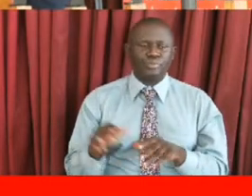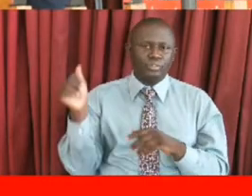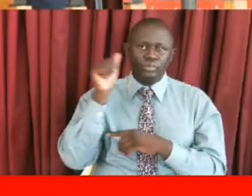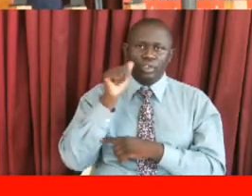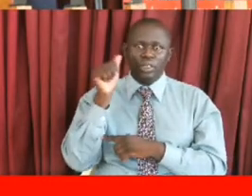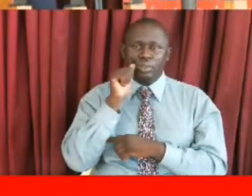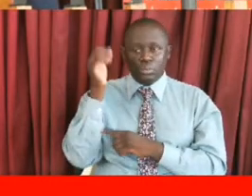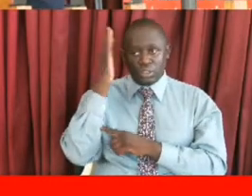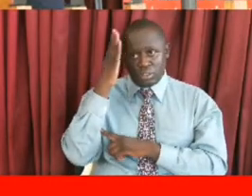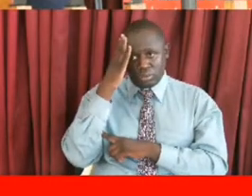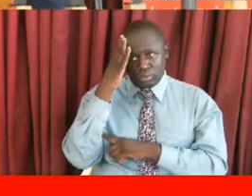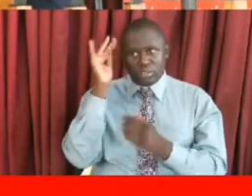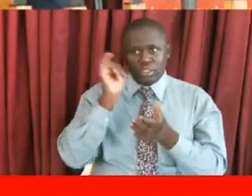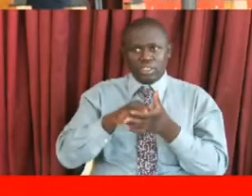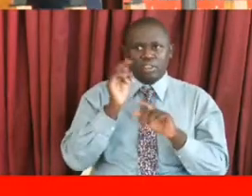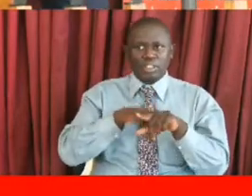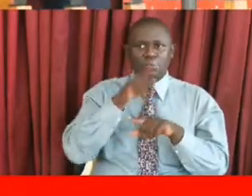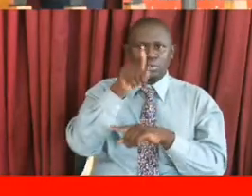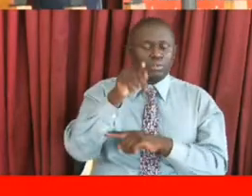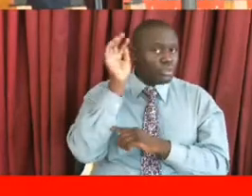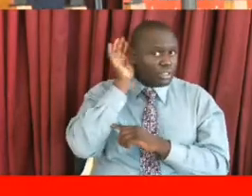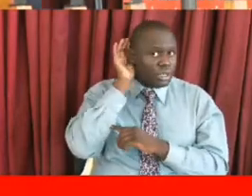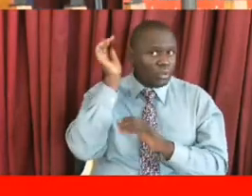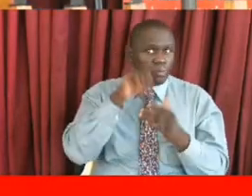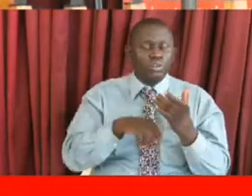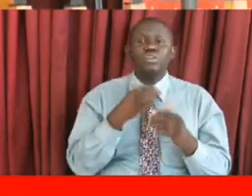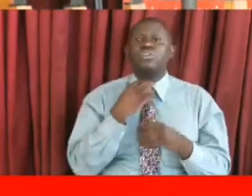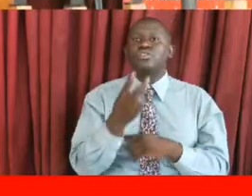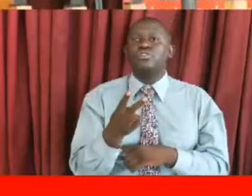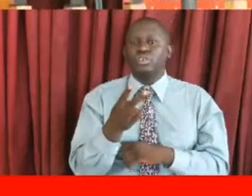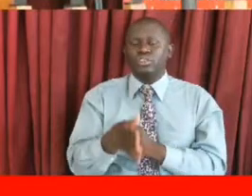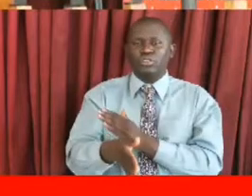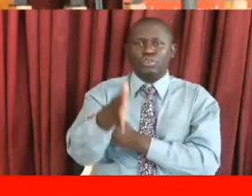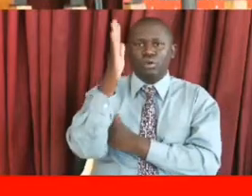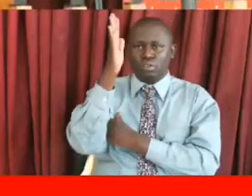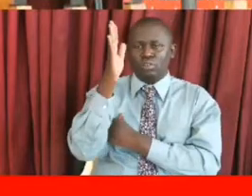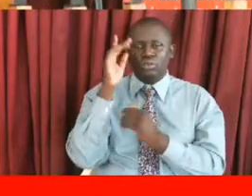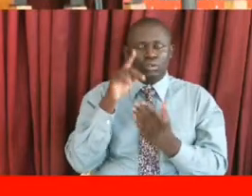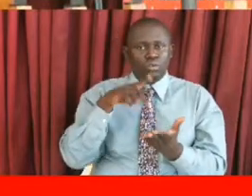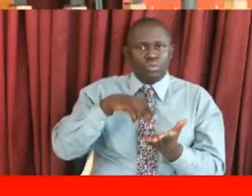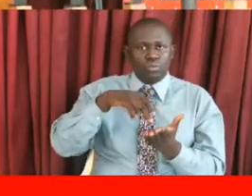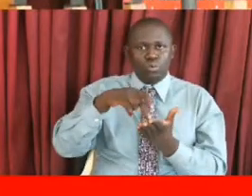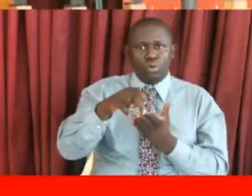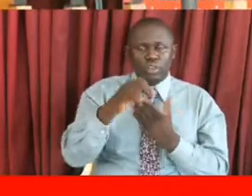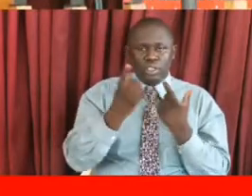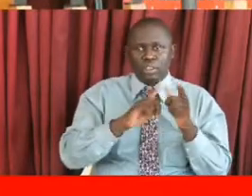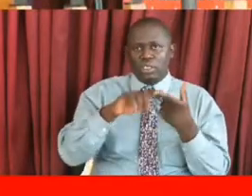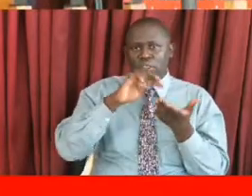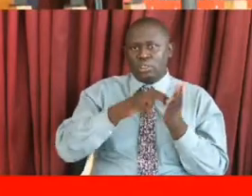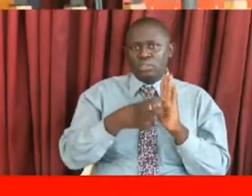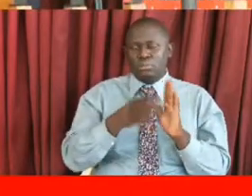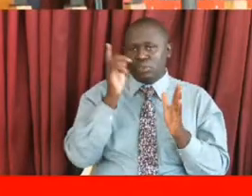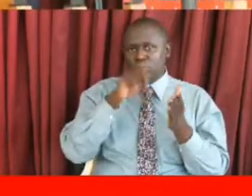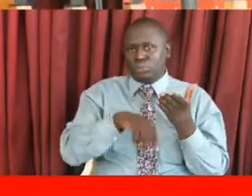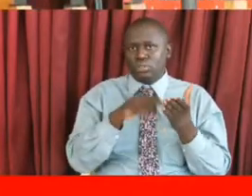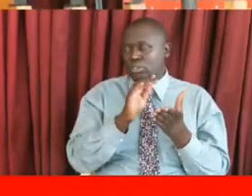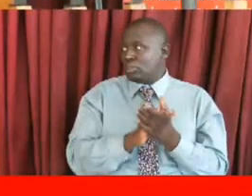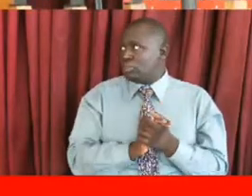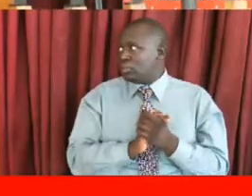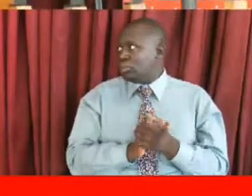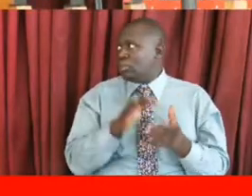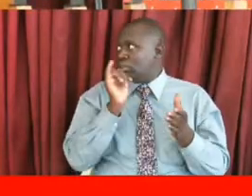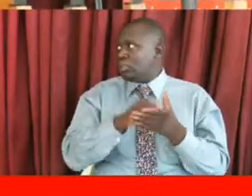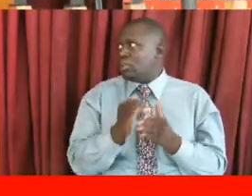knew when you hear the voice of God Walk It means that